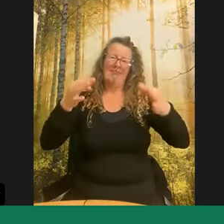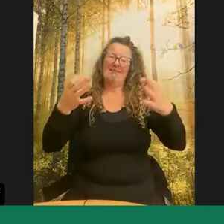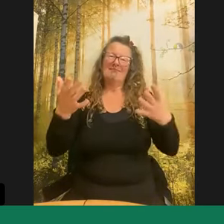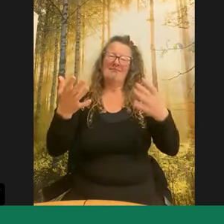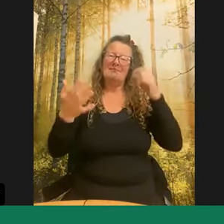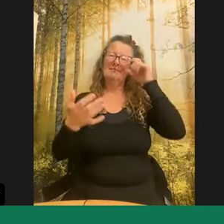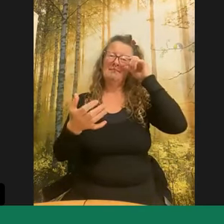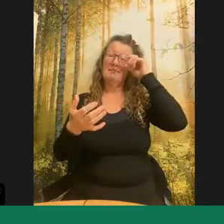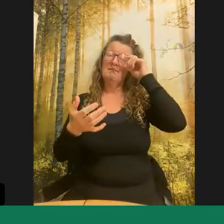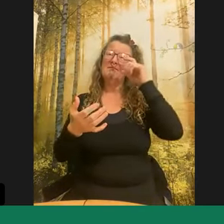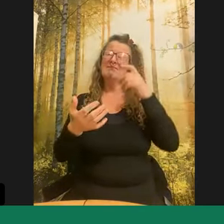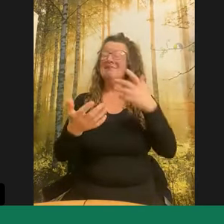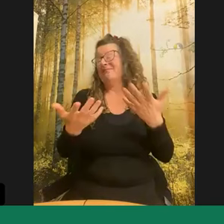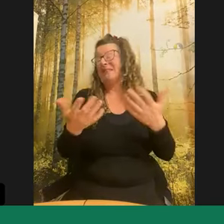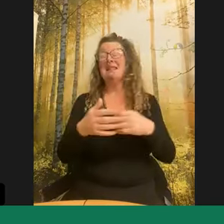politicized space,